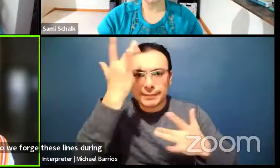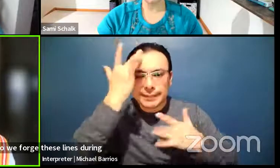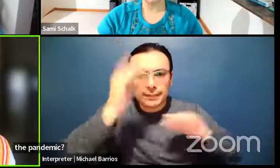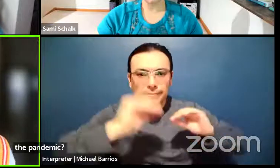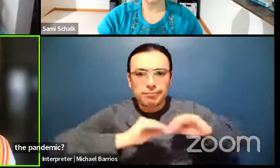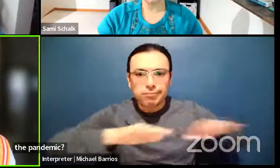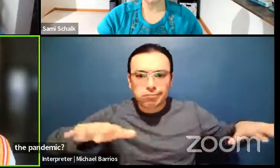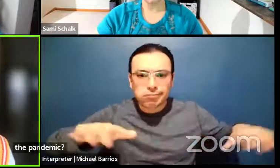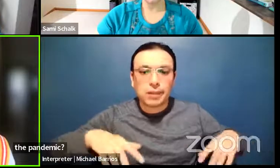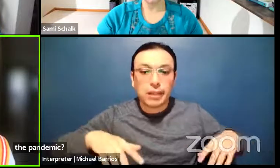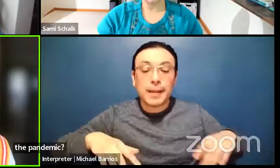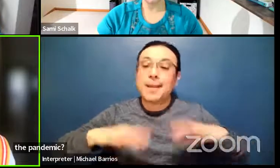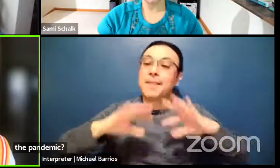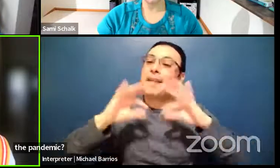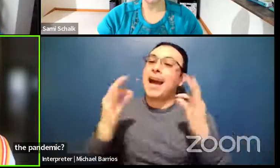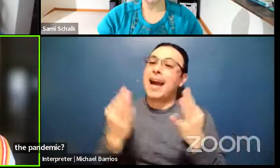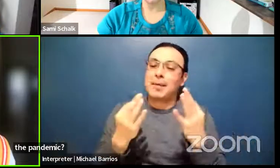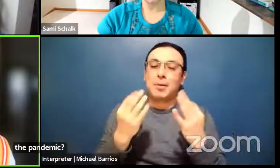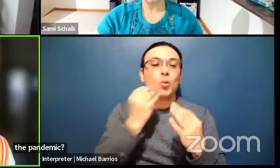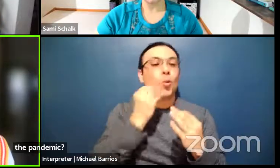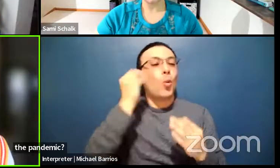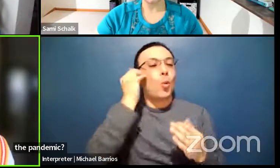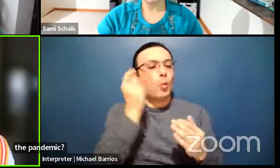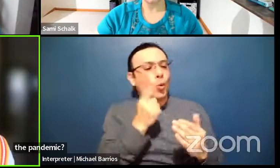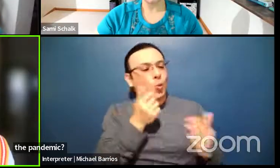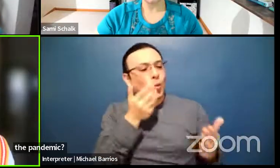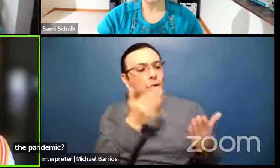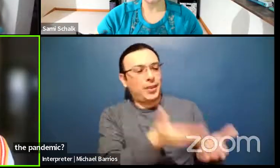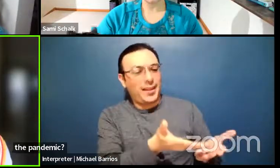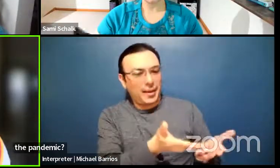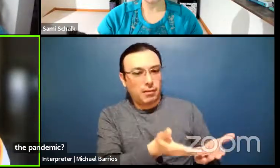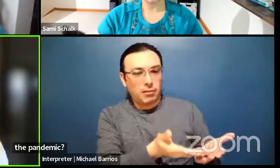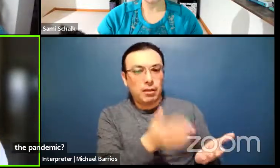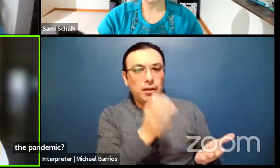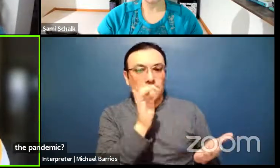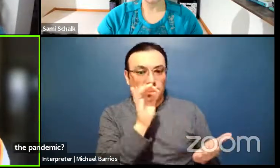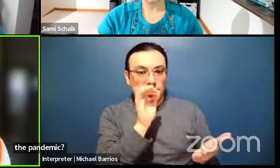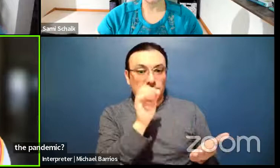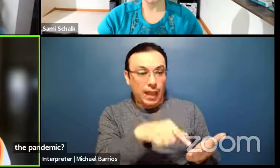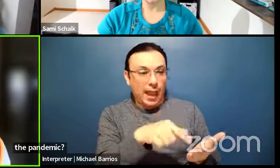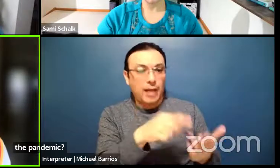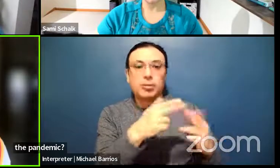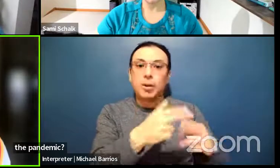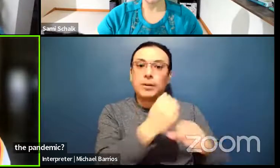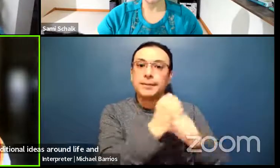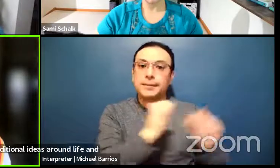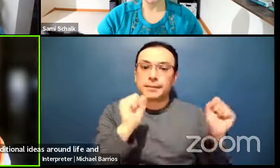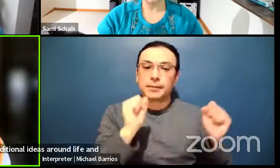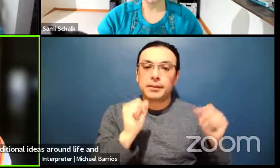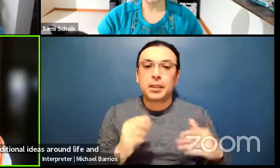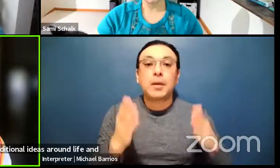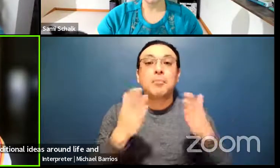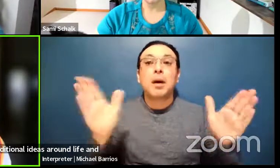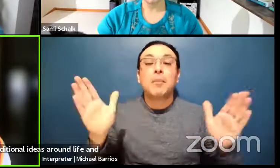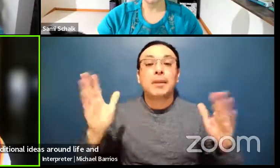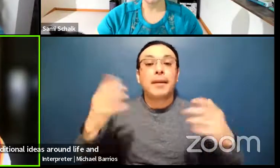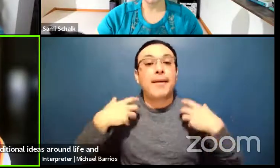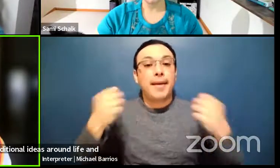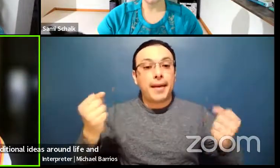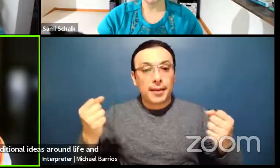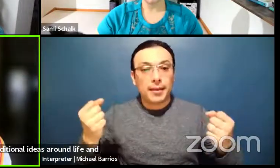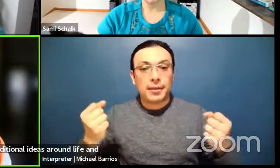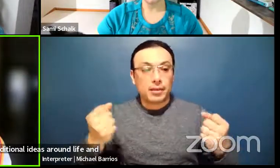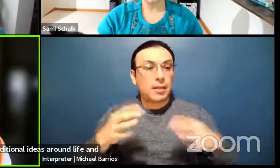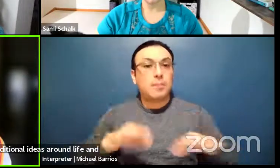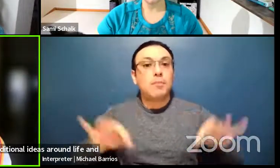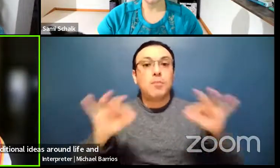and household have fundamentally shaped mainstream discussions around safety, public health, and collective